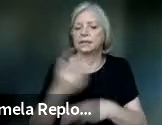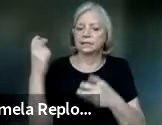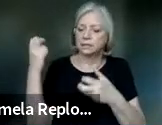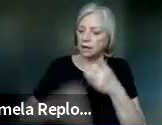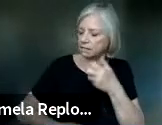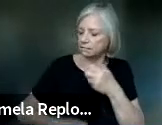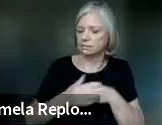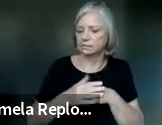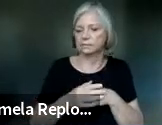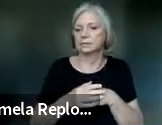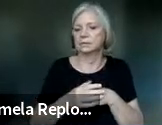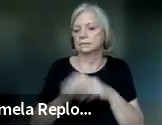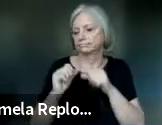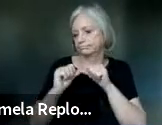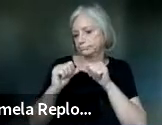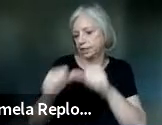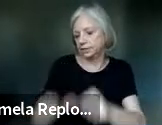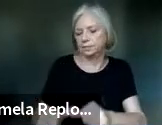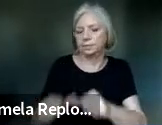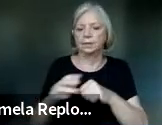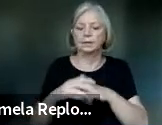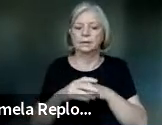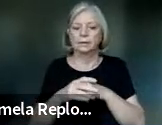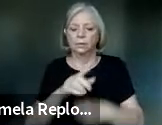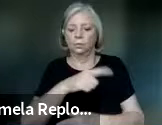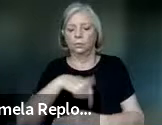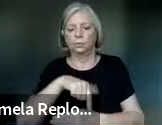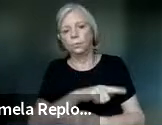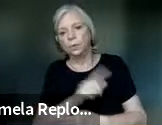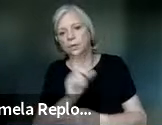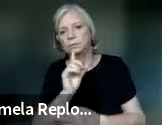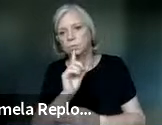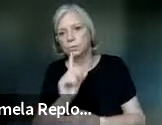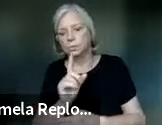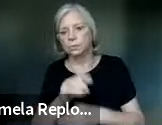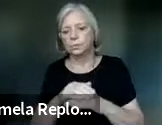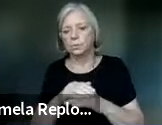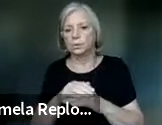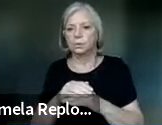survive. And we are just